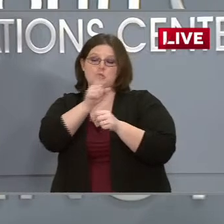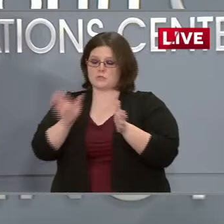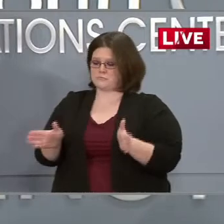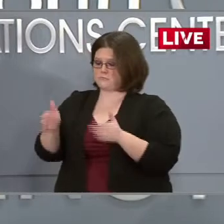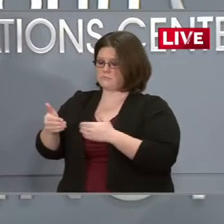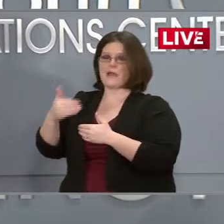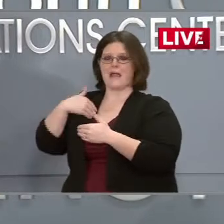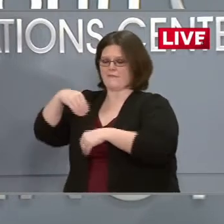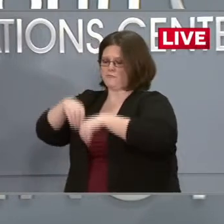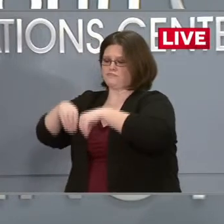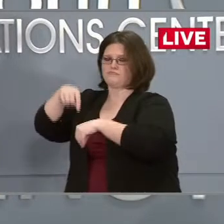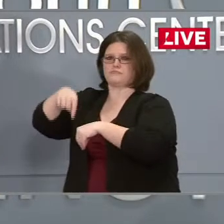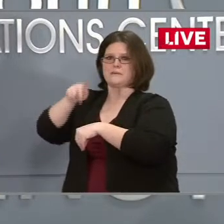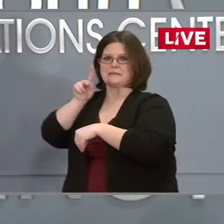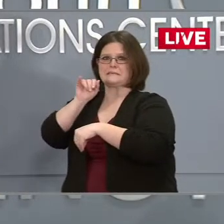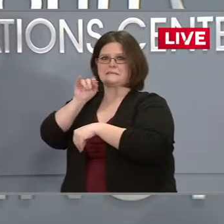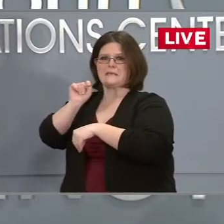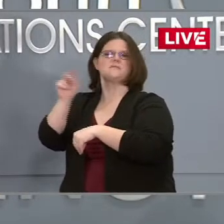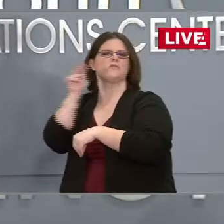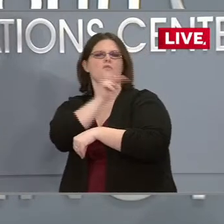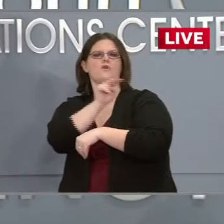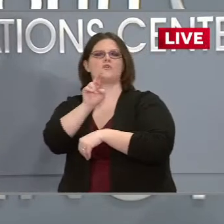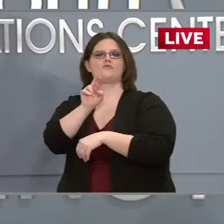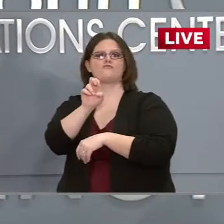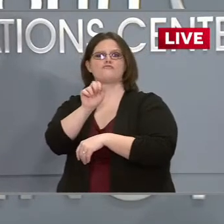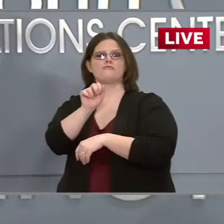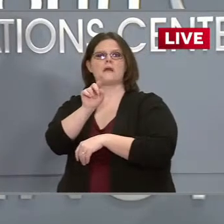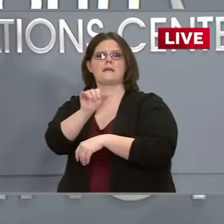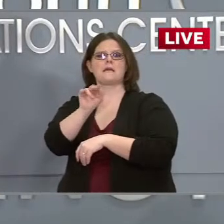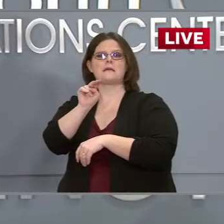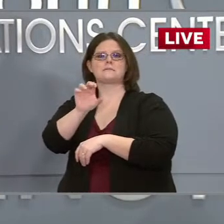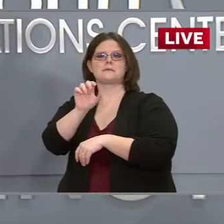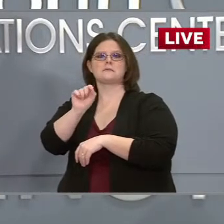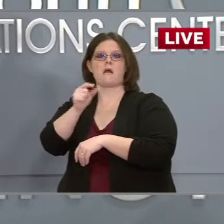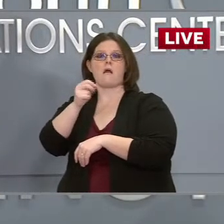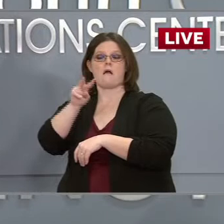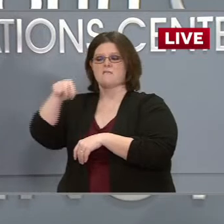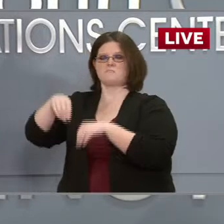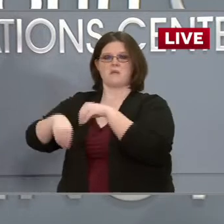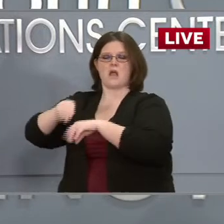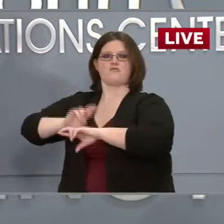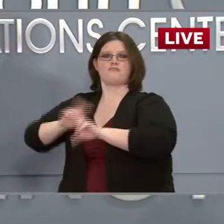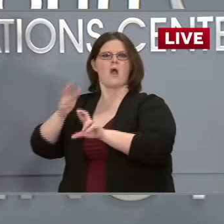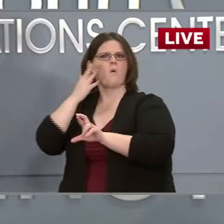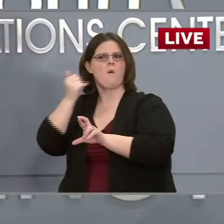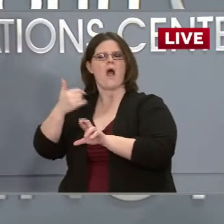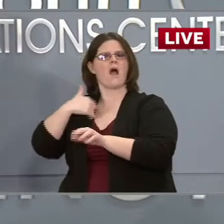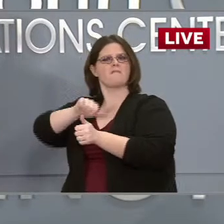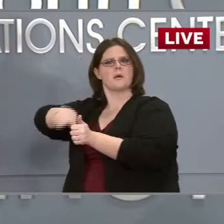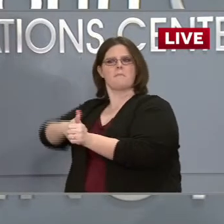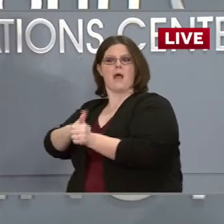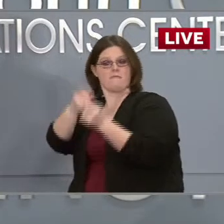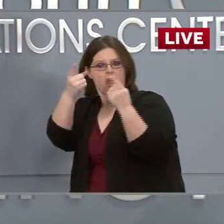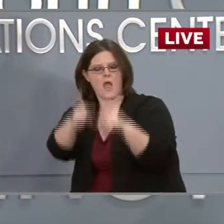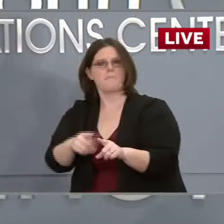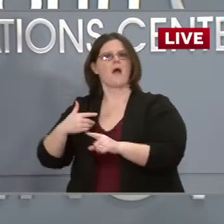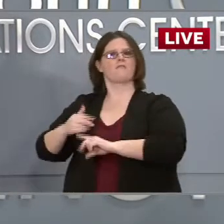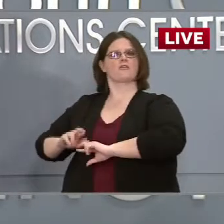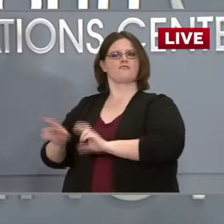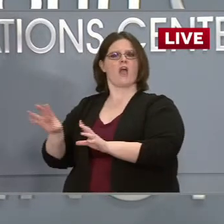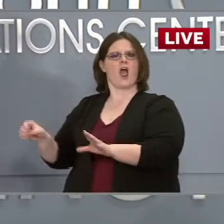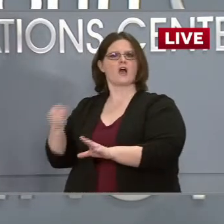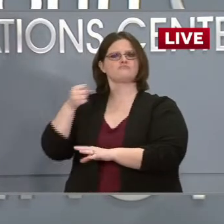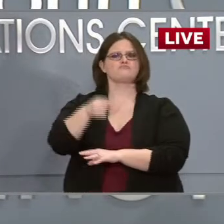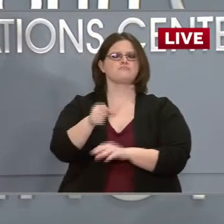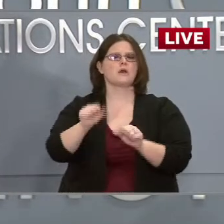items listed on the ReadyNC.gov webpage because you never know what you might face. If you are involved